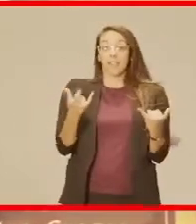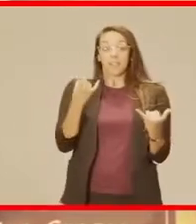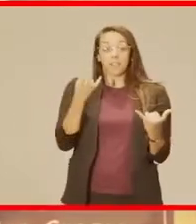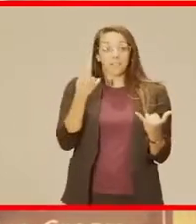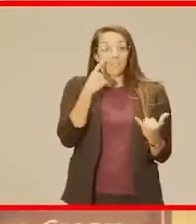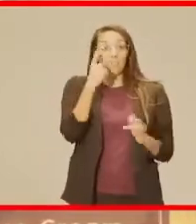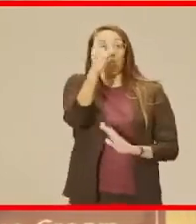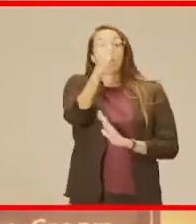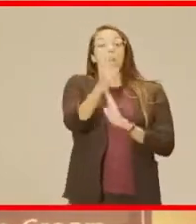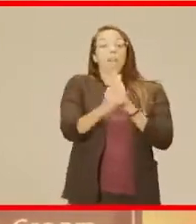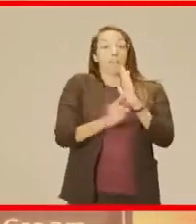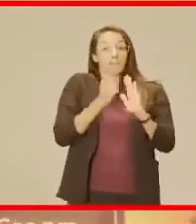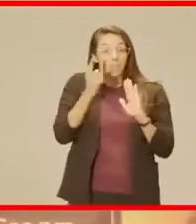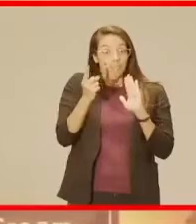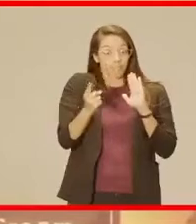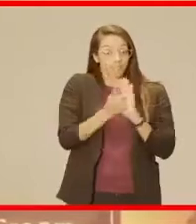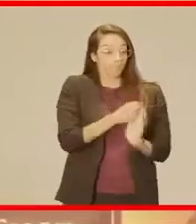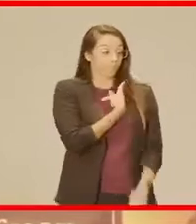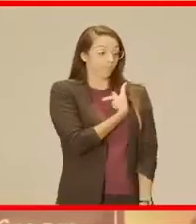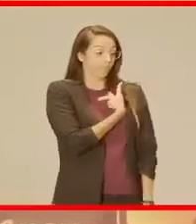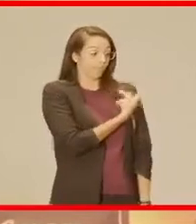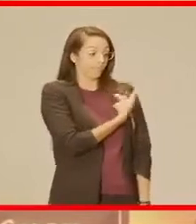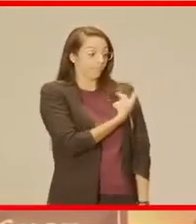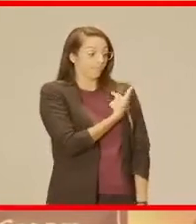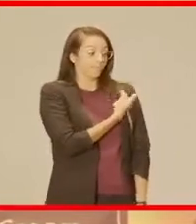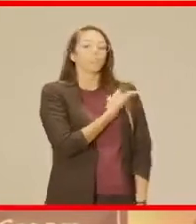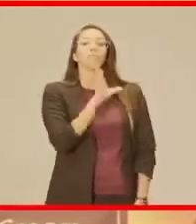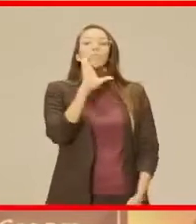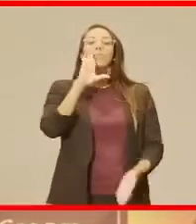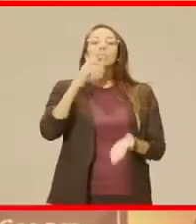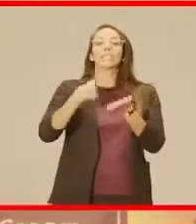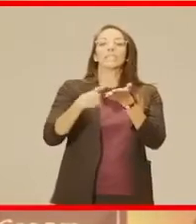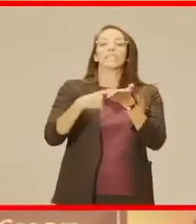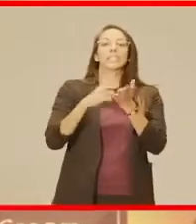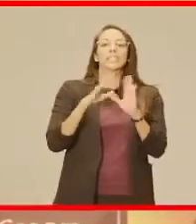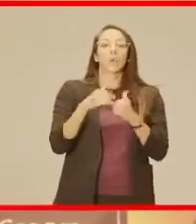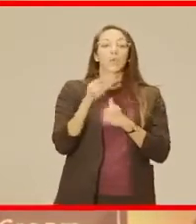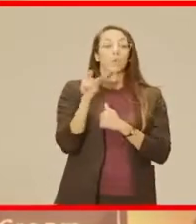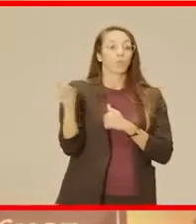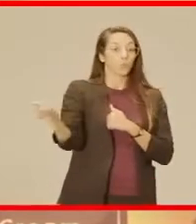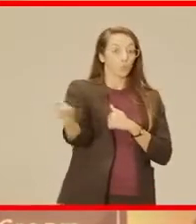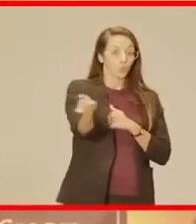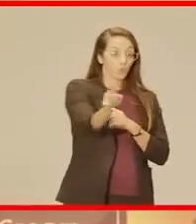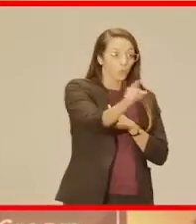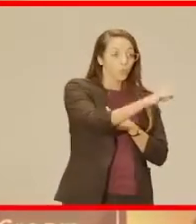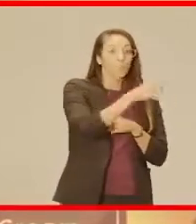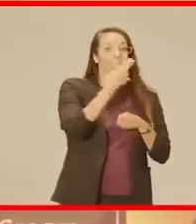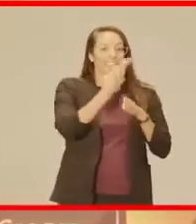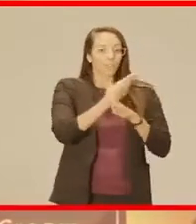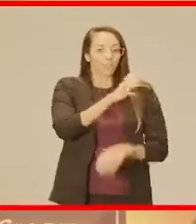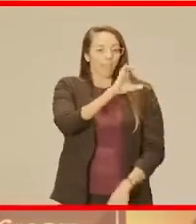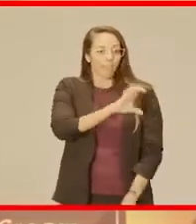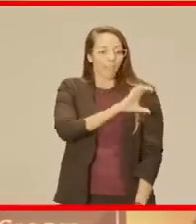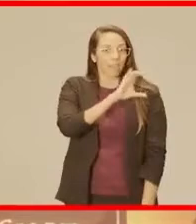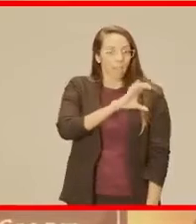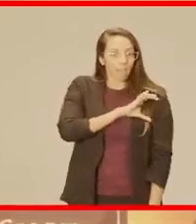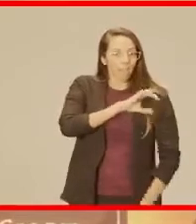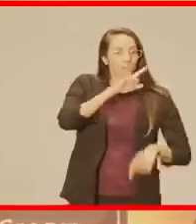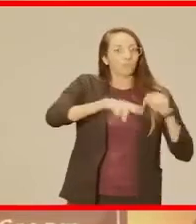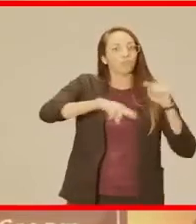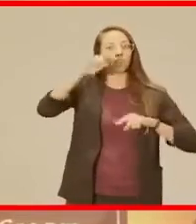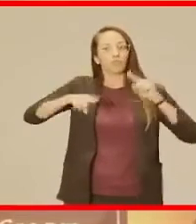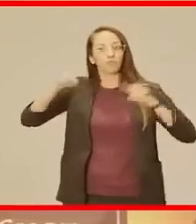hour, Haley and I are going to be talking about how you can use anime and related